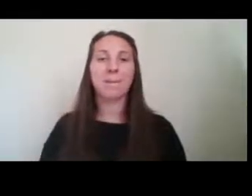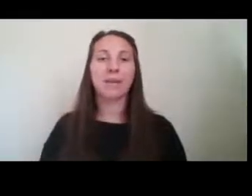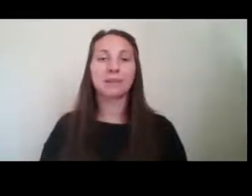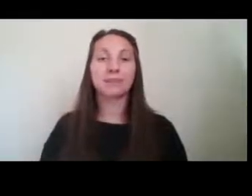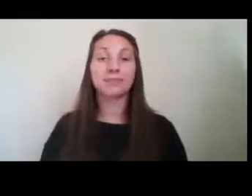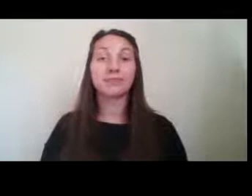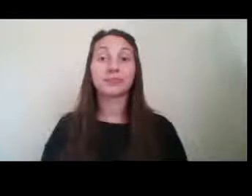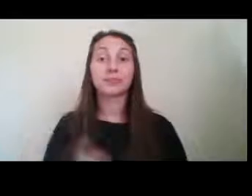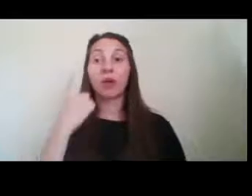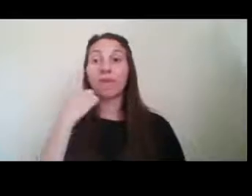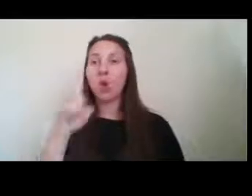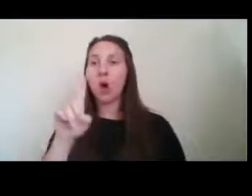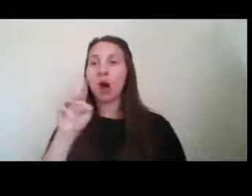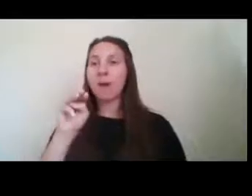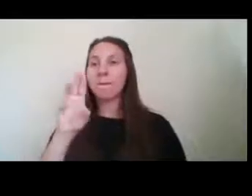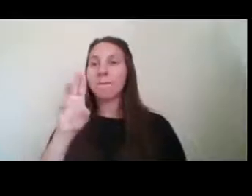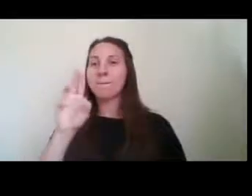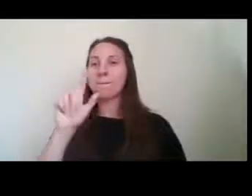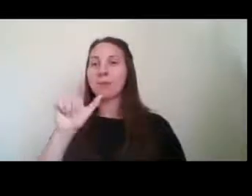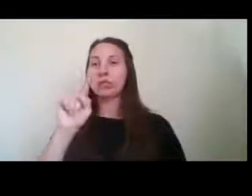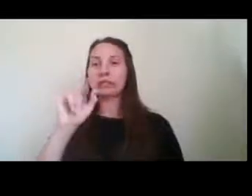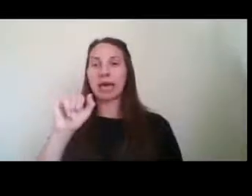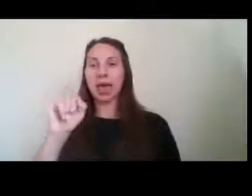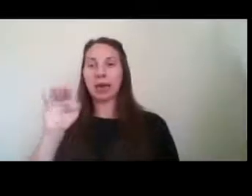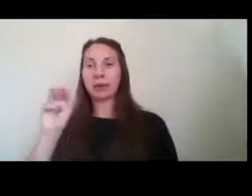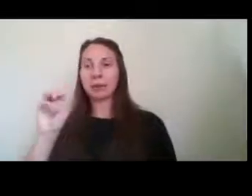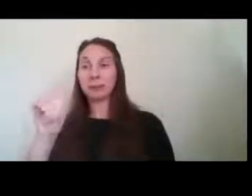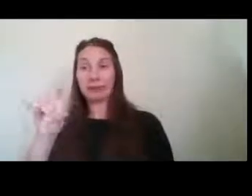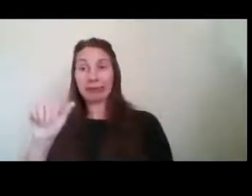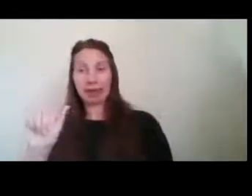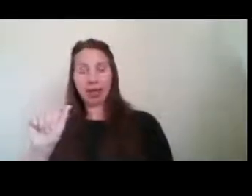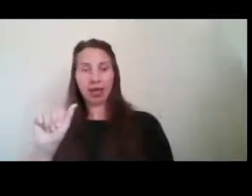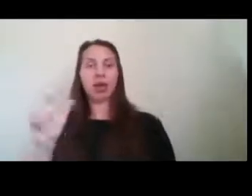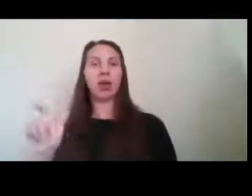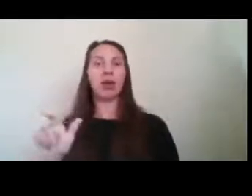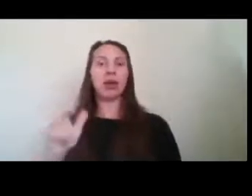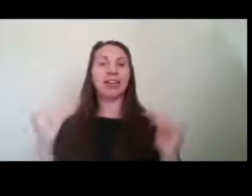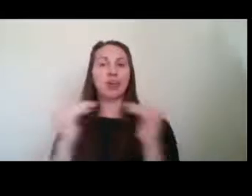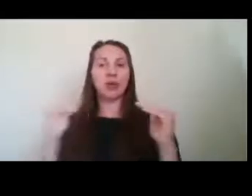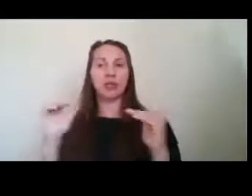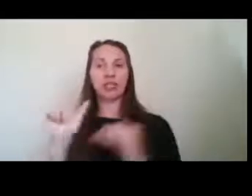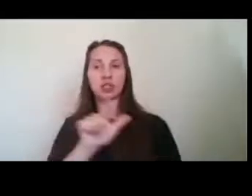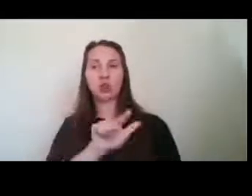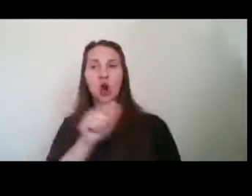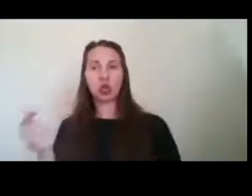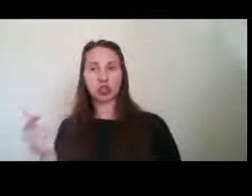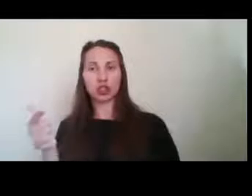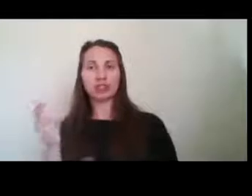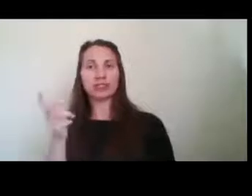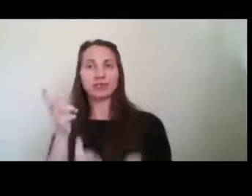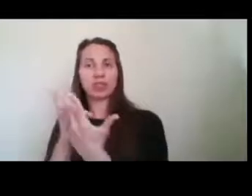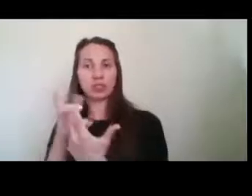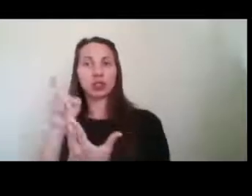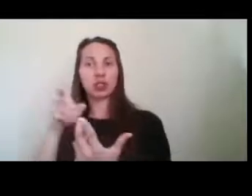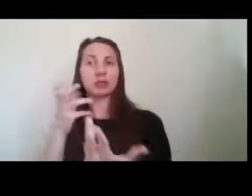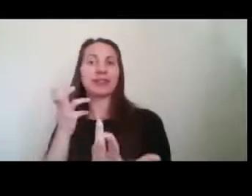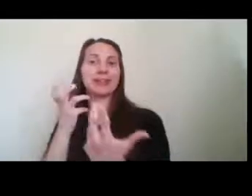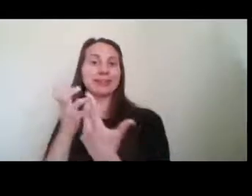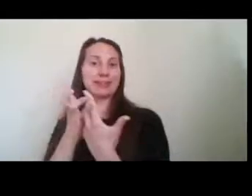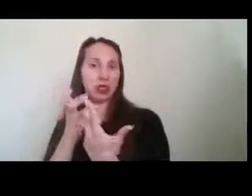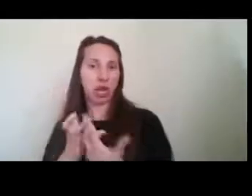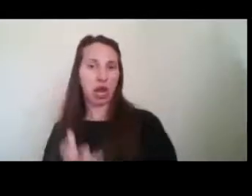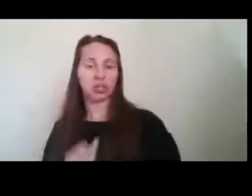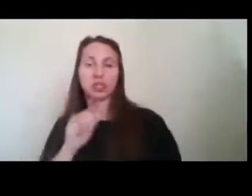For multimedia, equivalent alternatives should be synchronized with the presentation. So this means not just adding captions for audio or